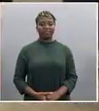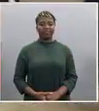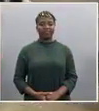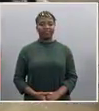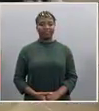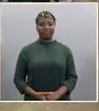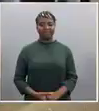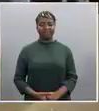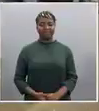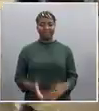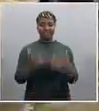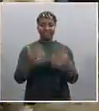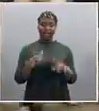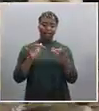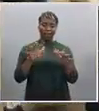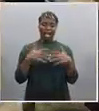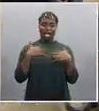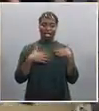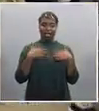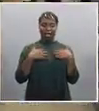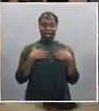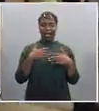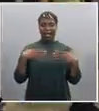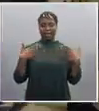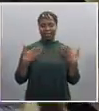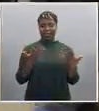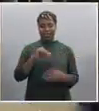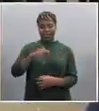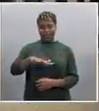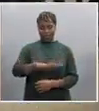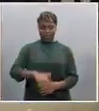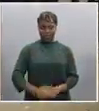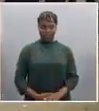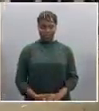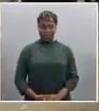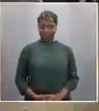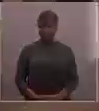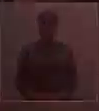And indeed, the fans felt blessed. Slepe, Johannesburg.